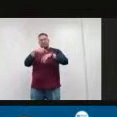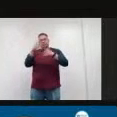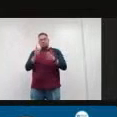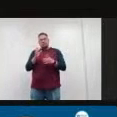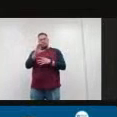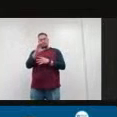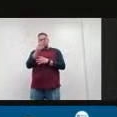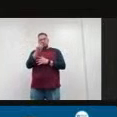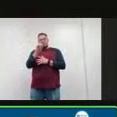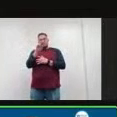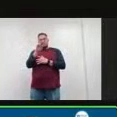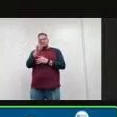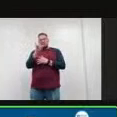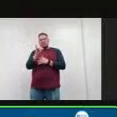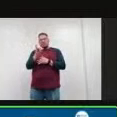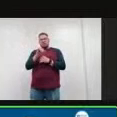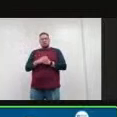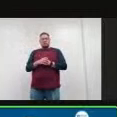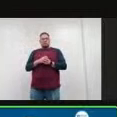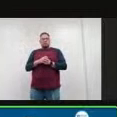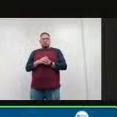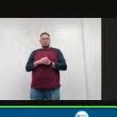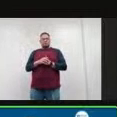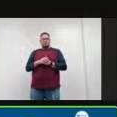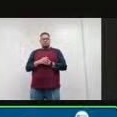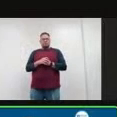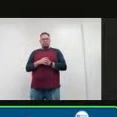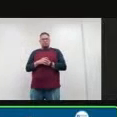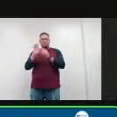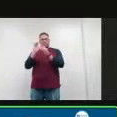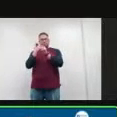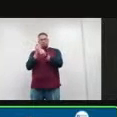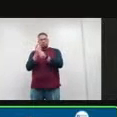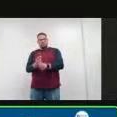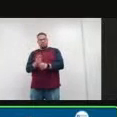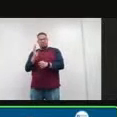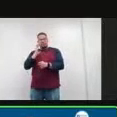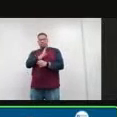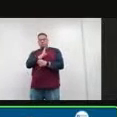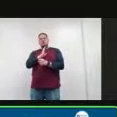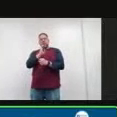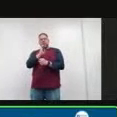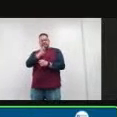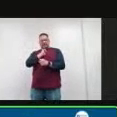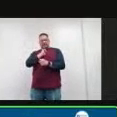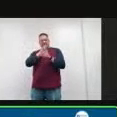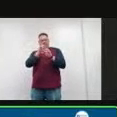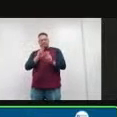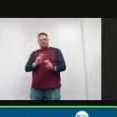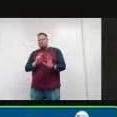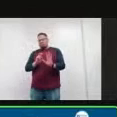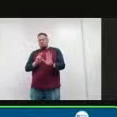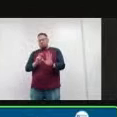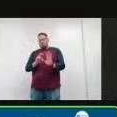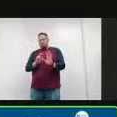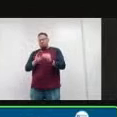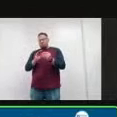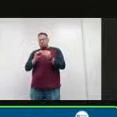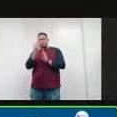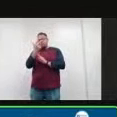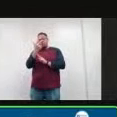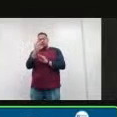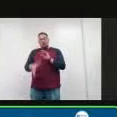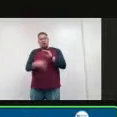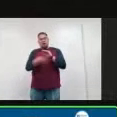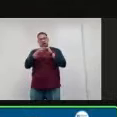going. Okay. So annually conduct board self-assessment and evaluate. I'm sorry, number 3. Anything else on number